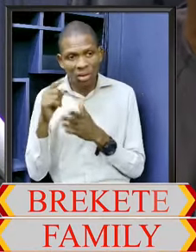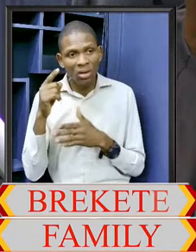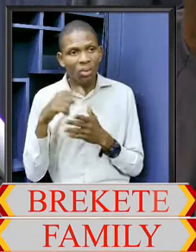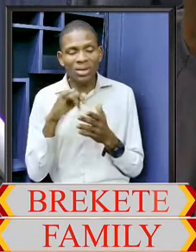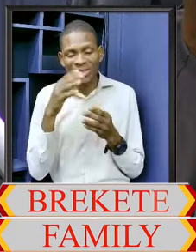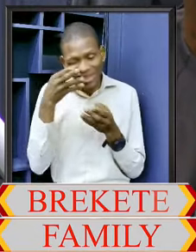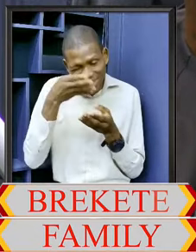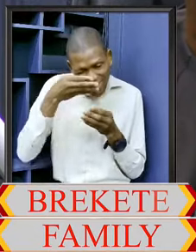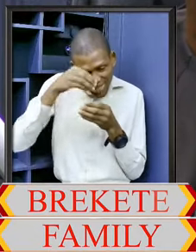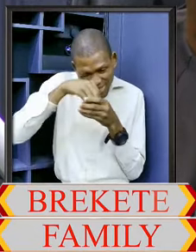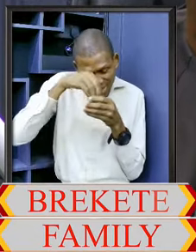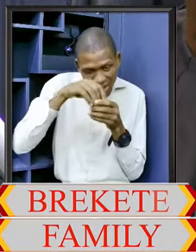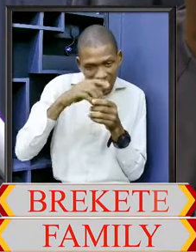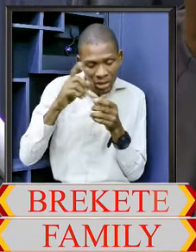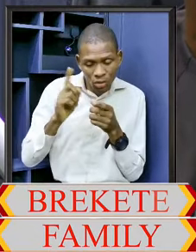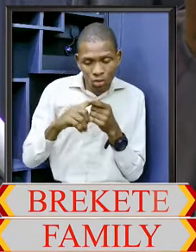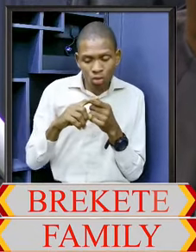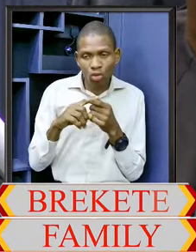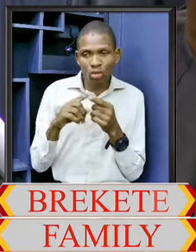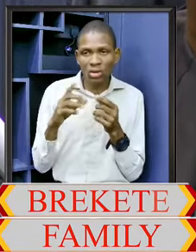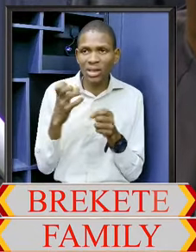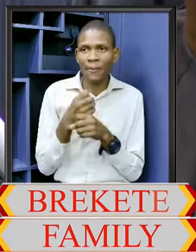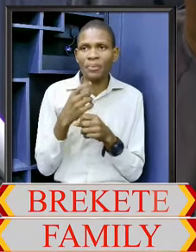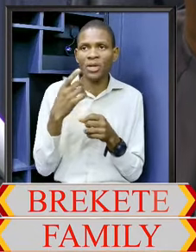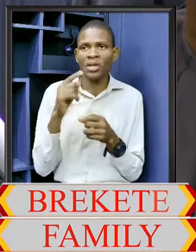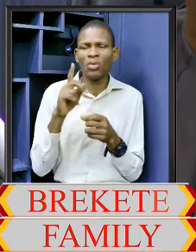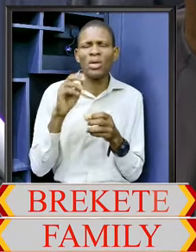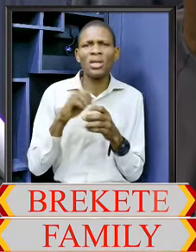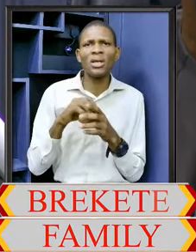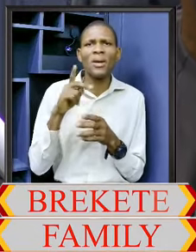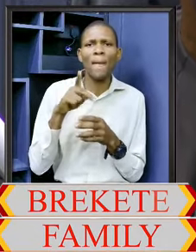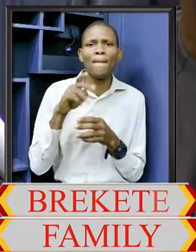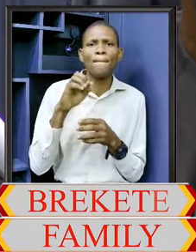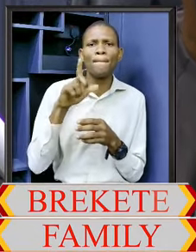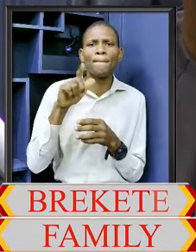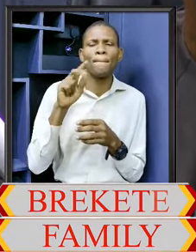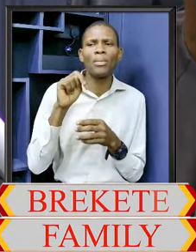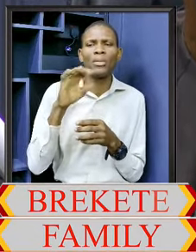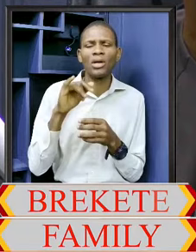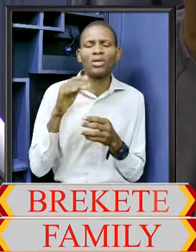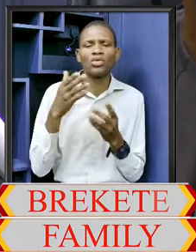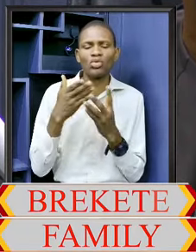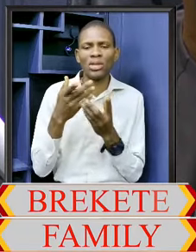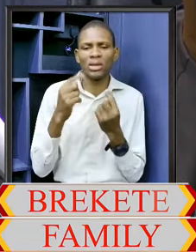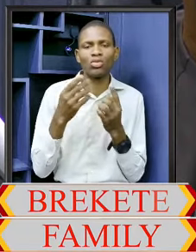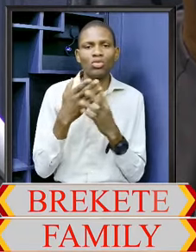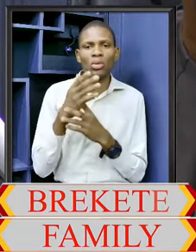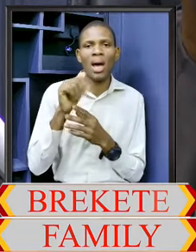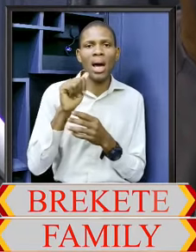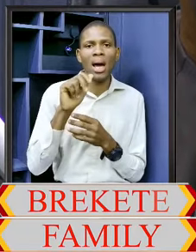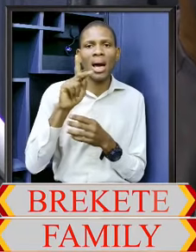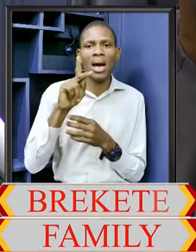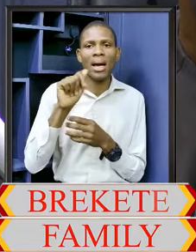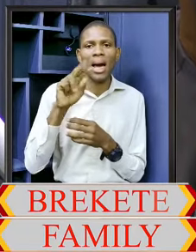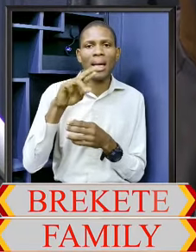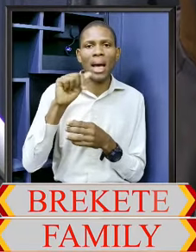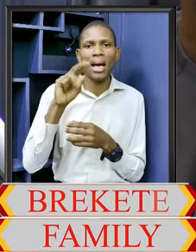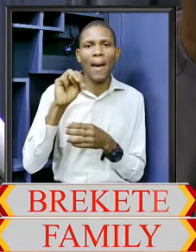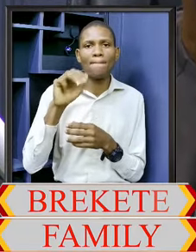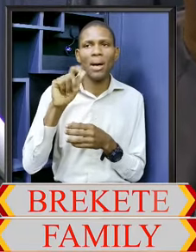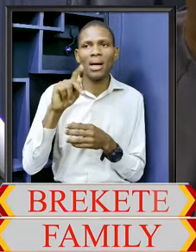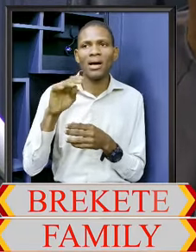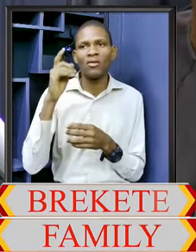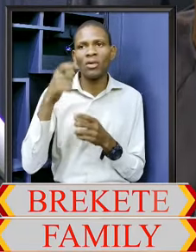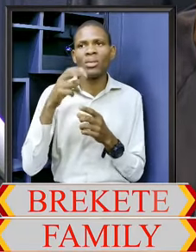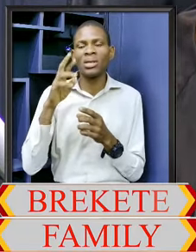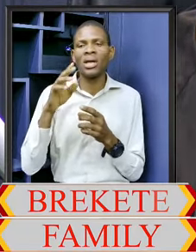begin. The one in Poland, I think, came through Akramakala. For their regulations in Europe, he